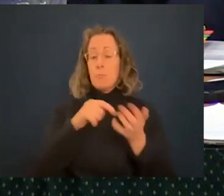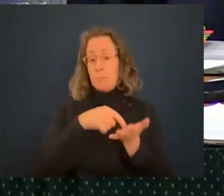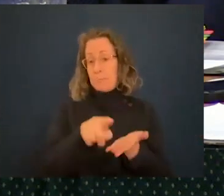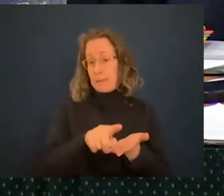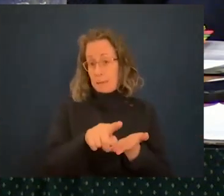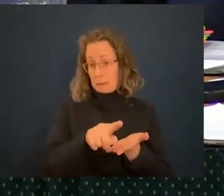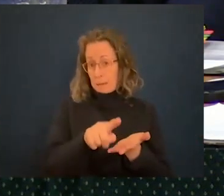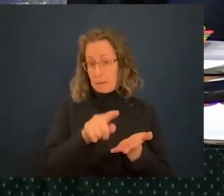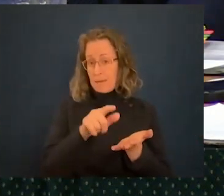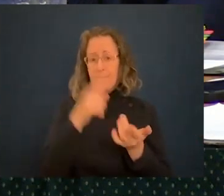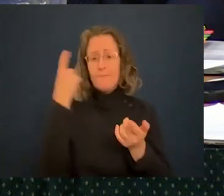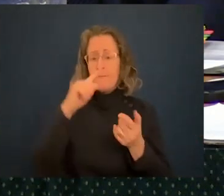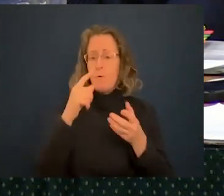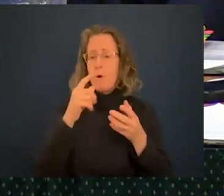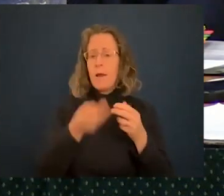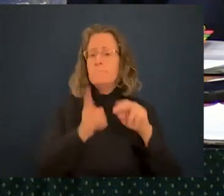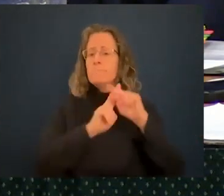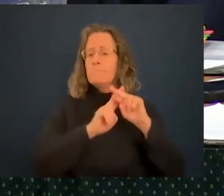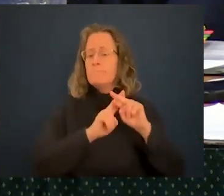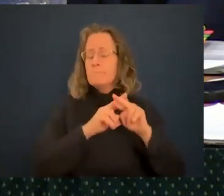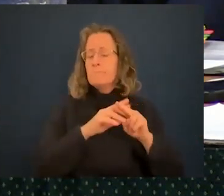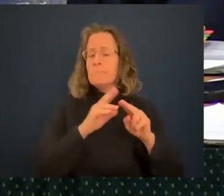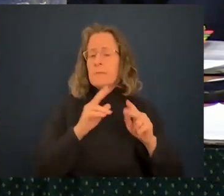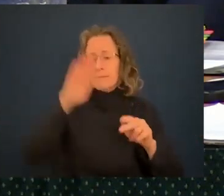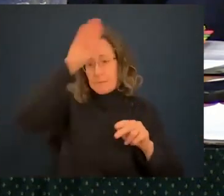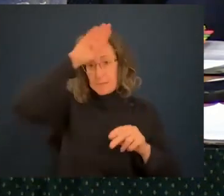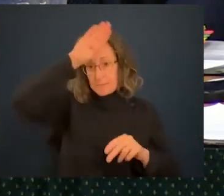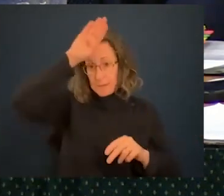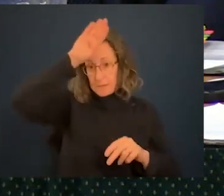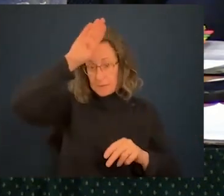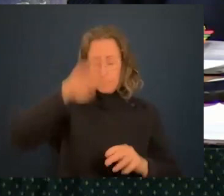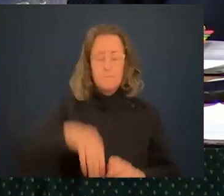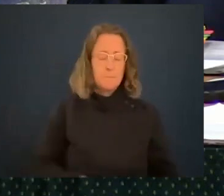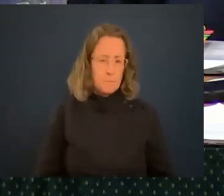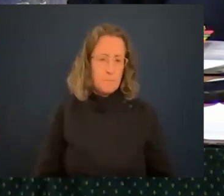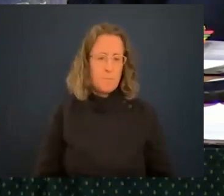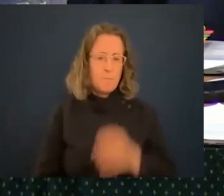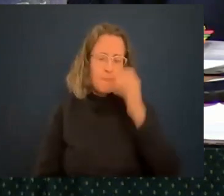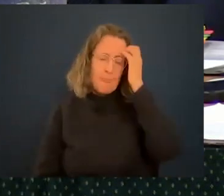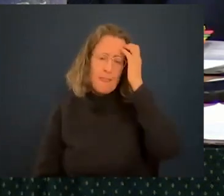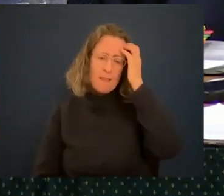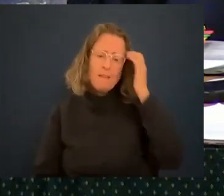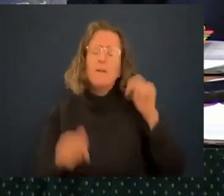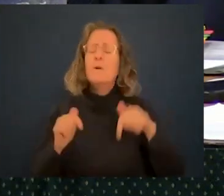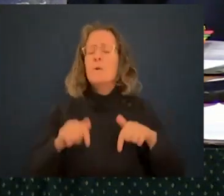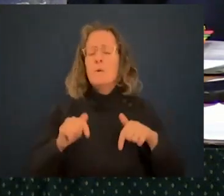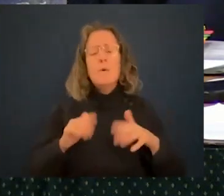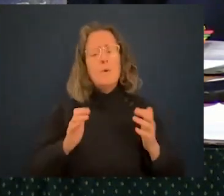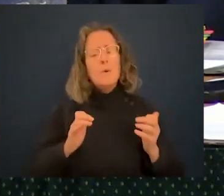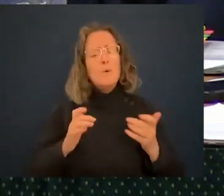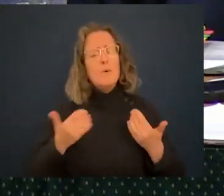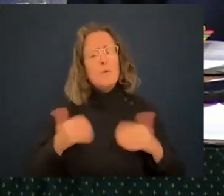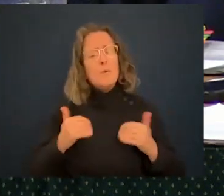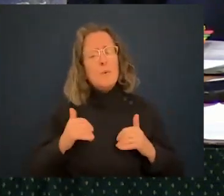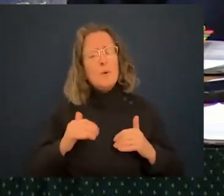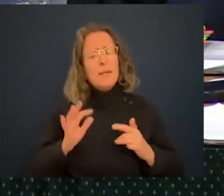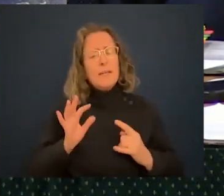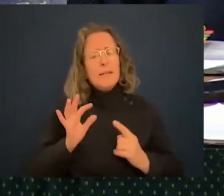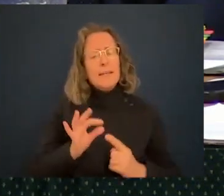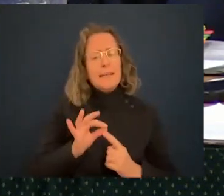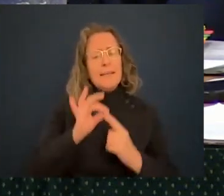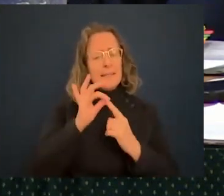and I think you know this is a very unique situation because we are